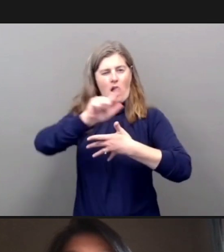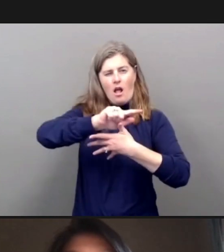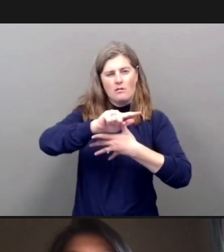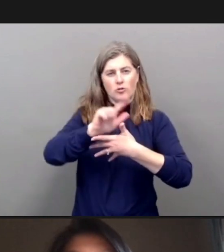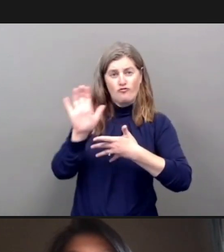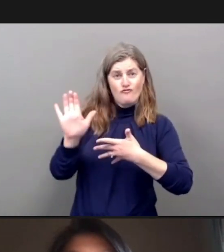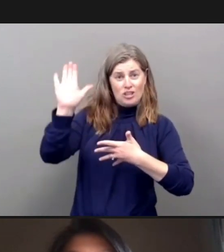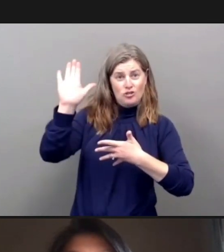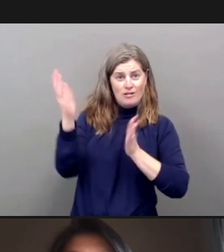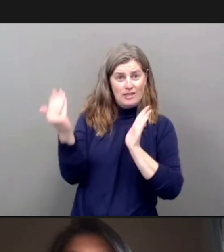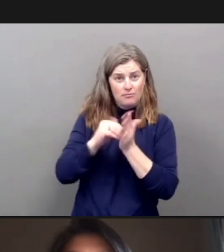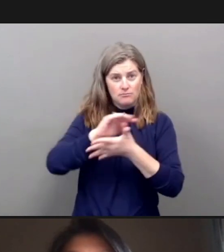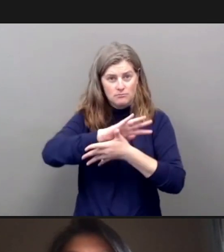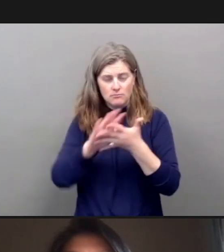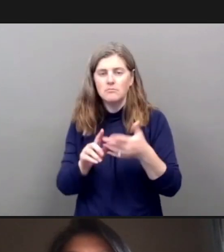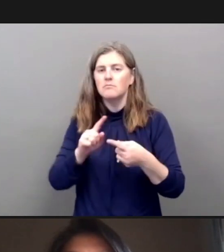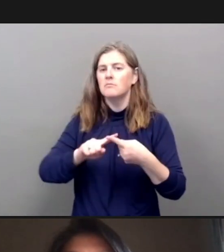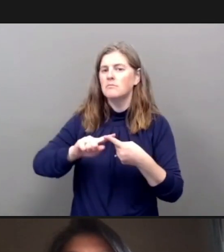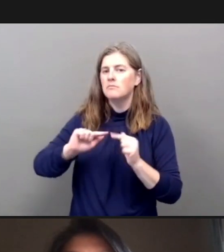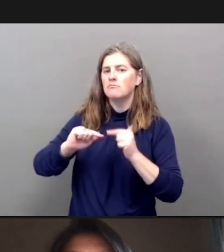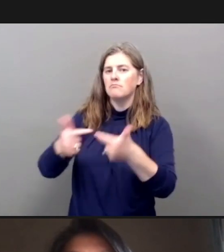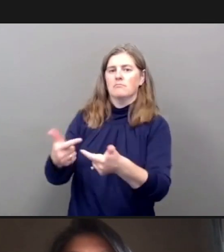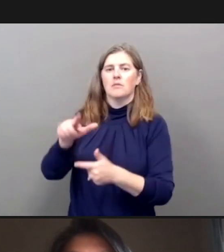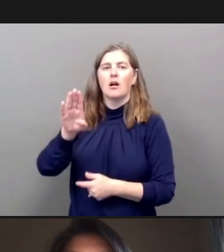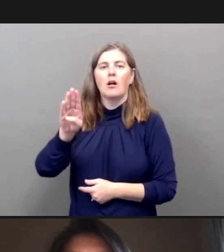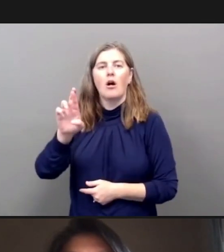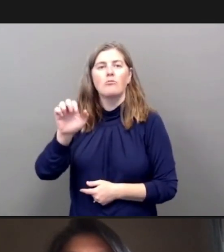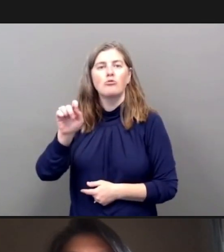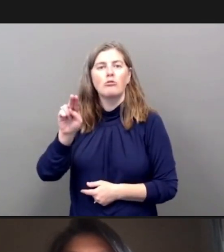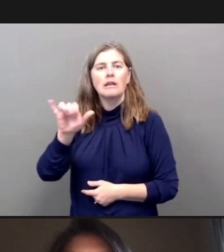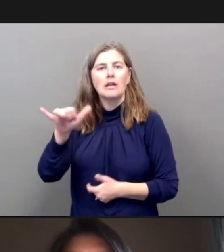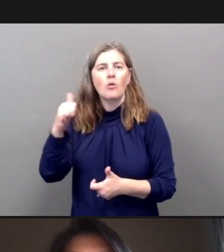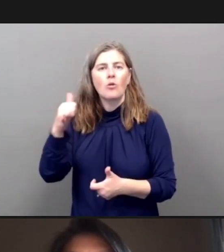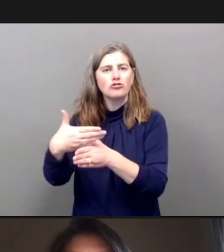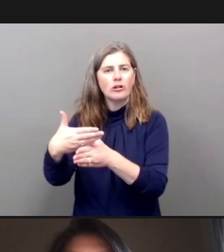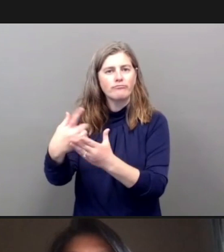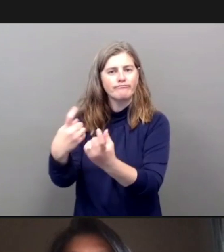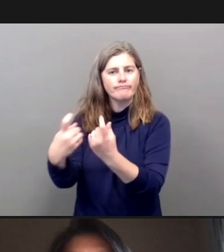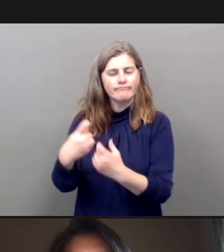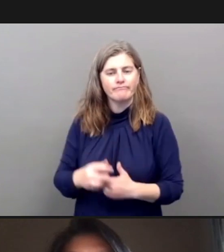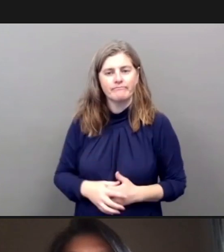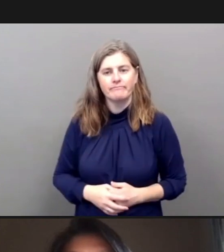hand. Brittany, you should be able to share.